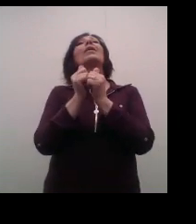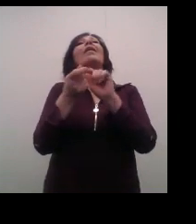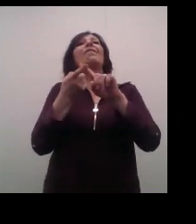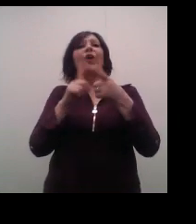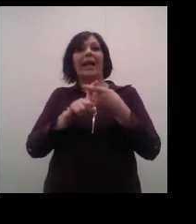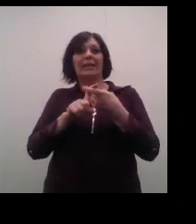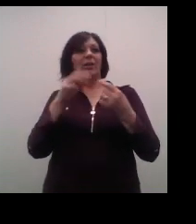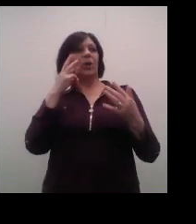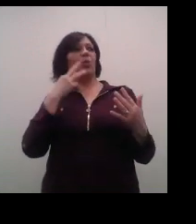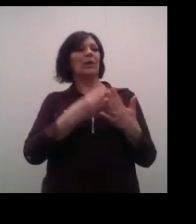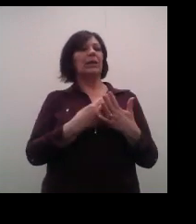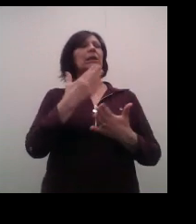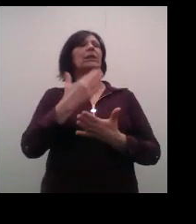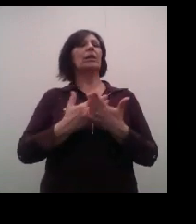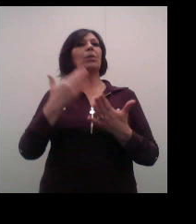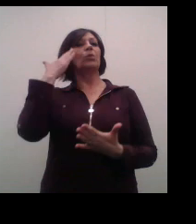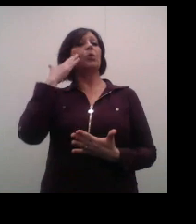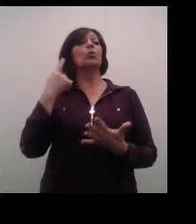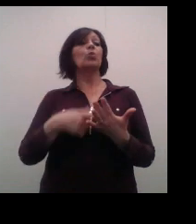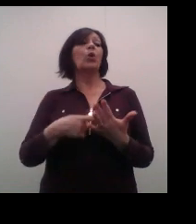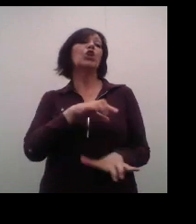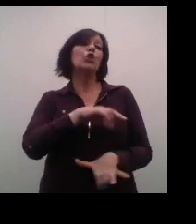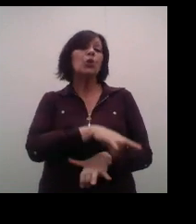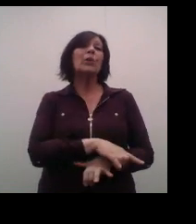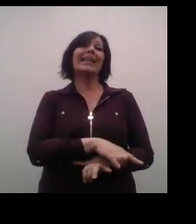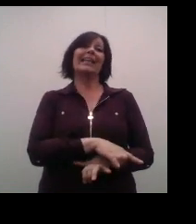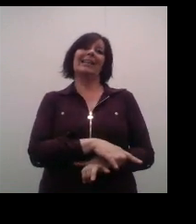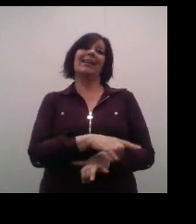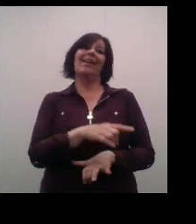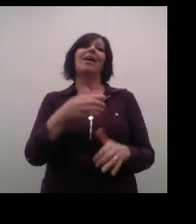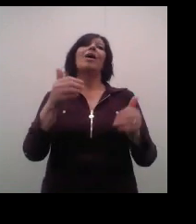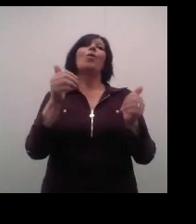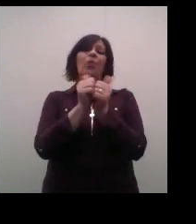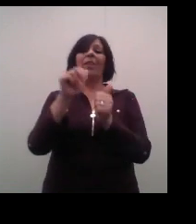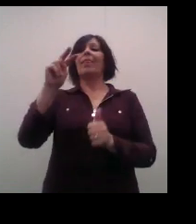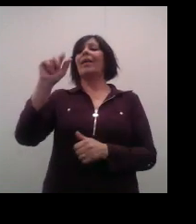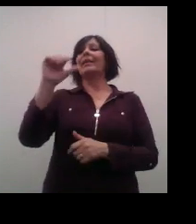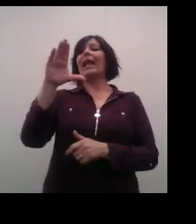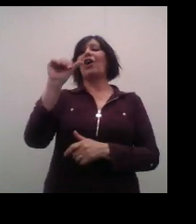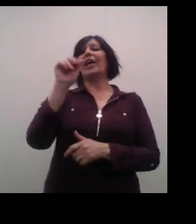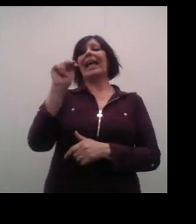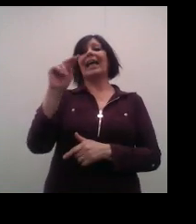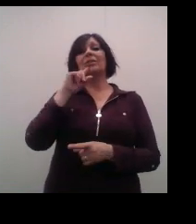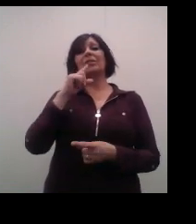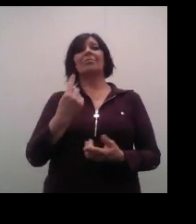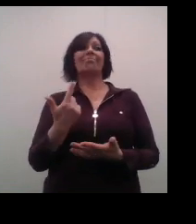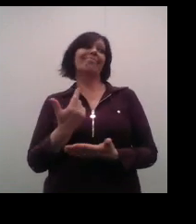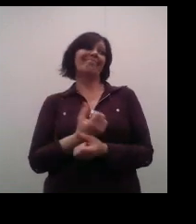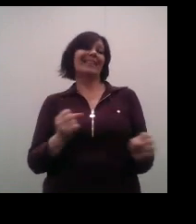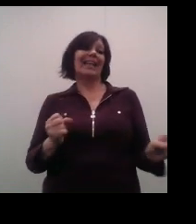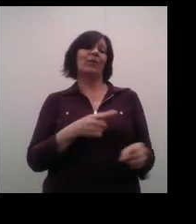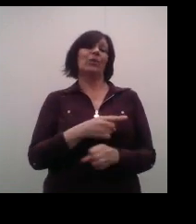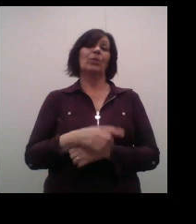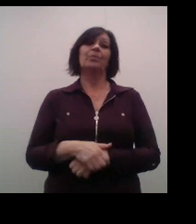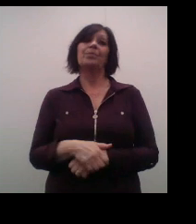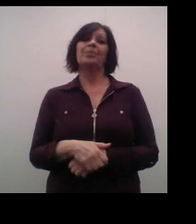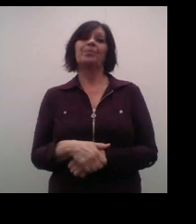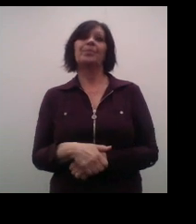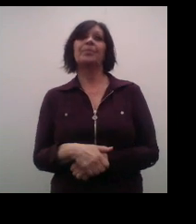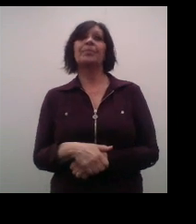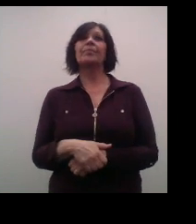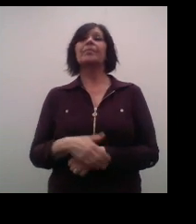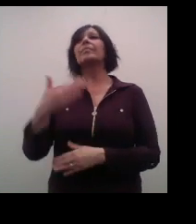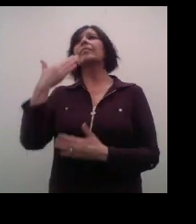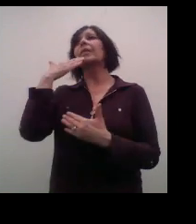or be there. Somebody knows what you're doing, and then also have Narcan on site, regardless of what you think that you're using. Thank